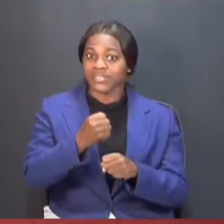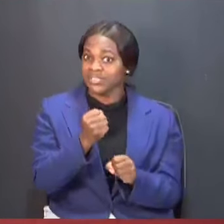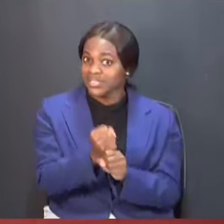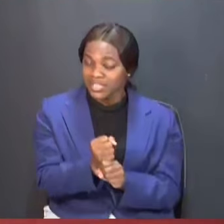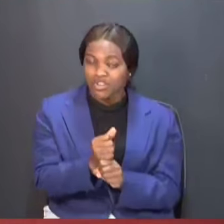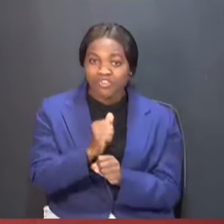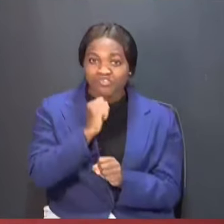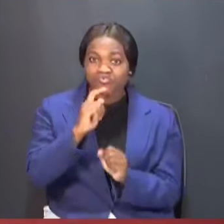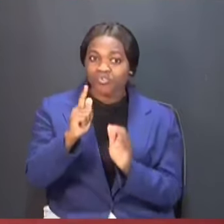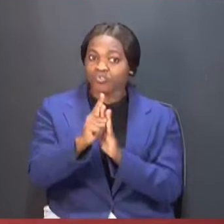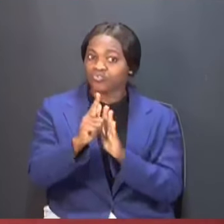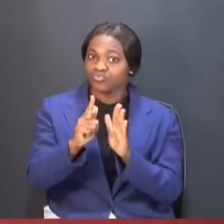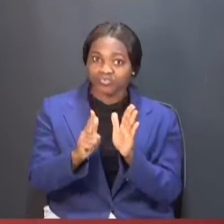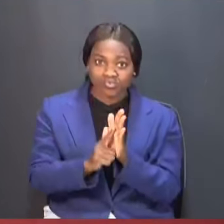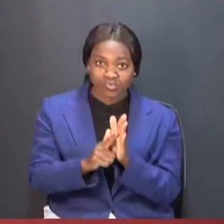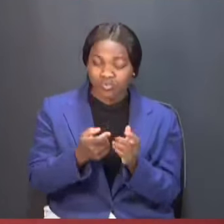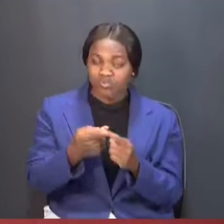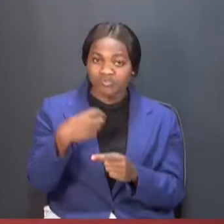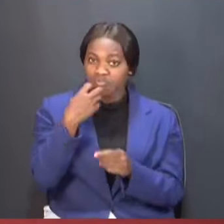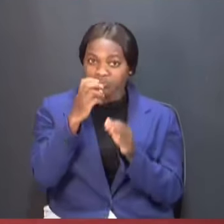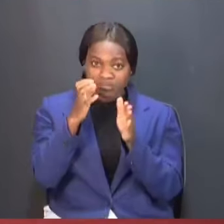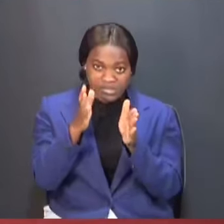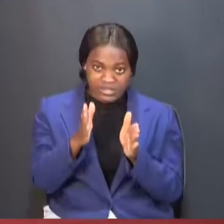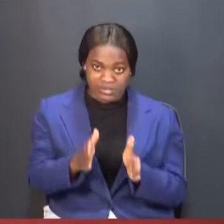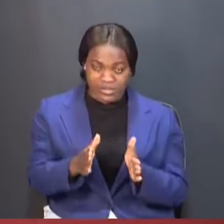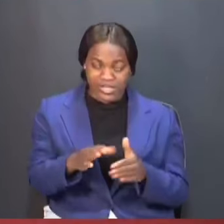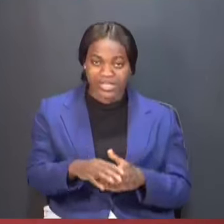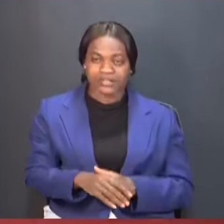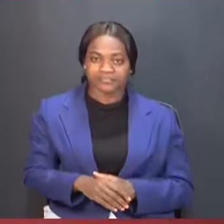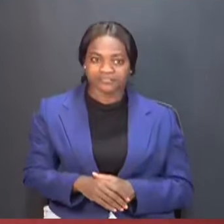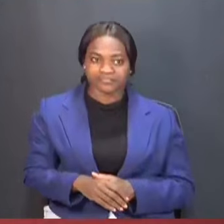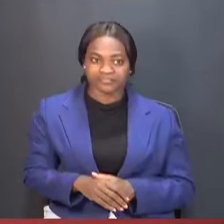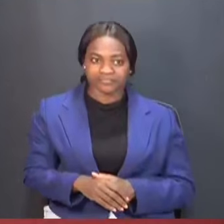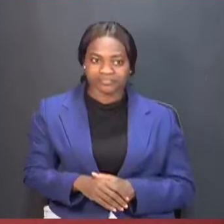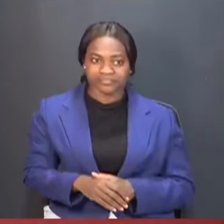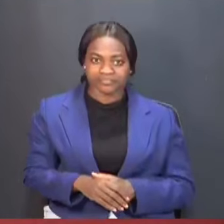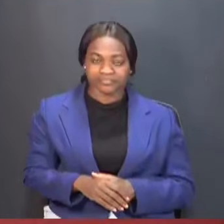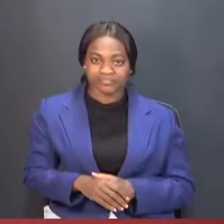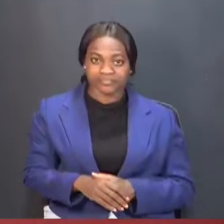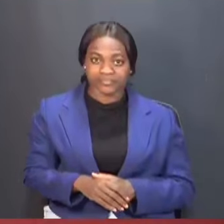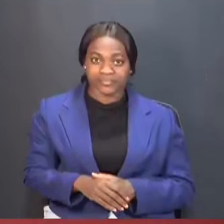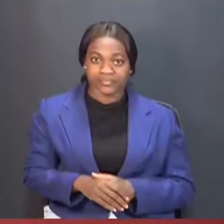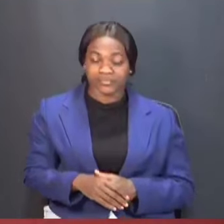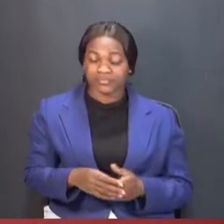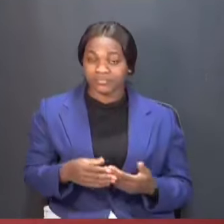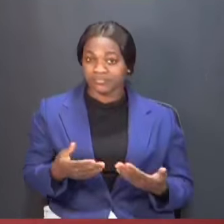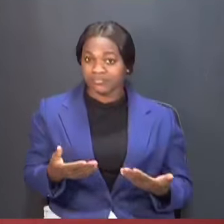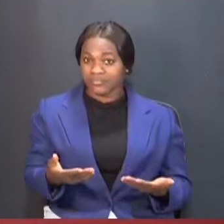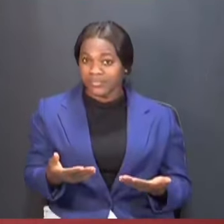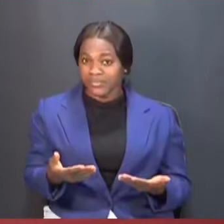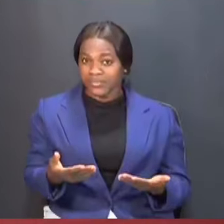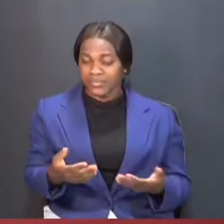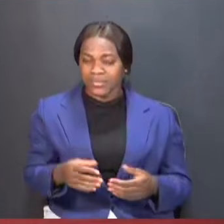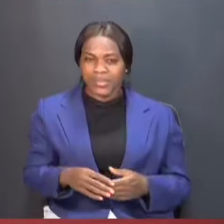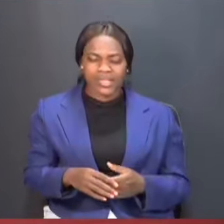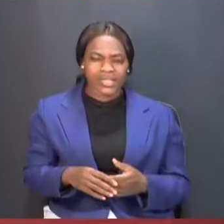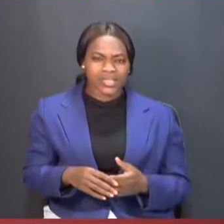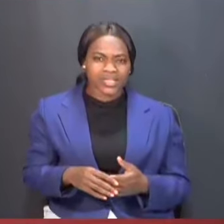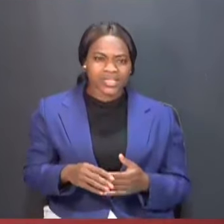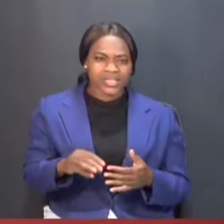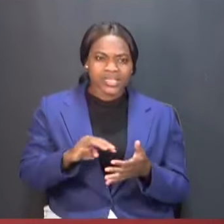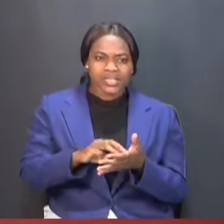order of the Speaker. There is therefore no express provision making its breach